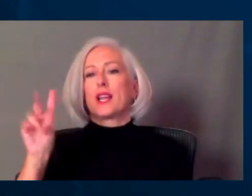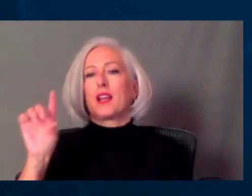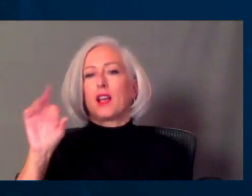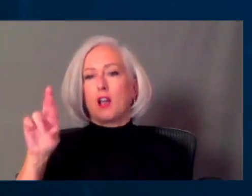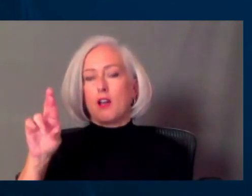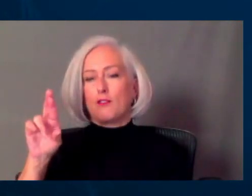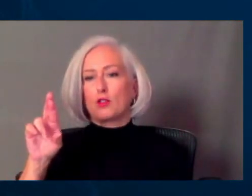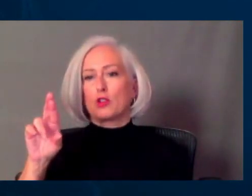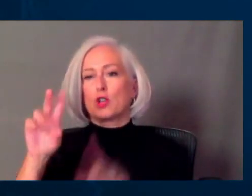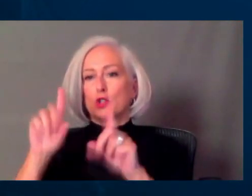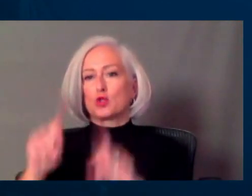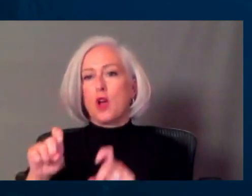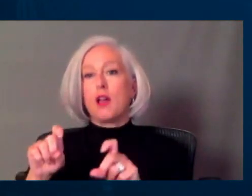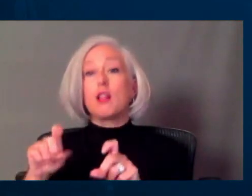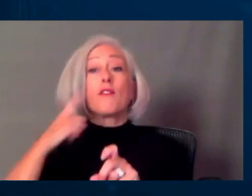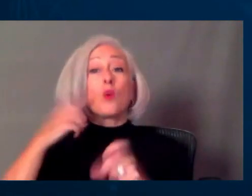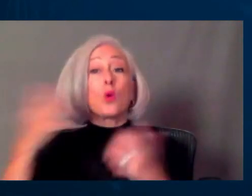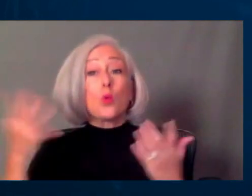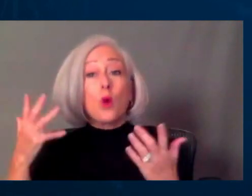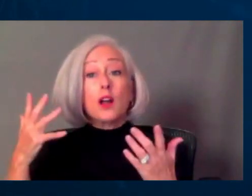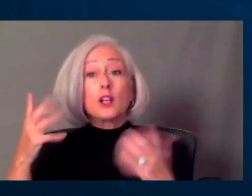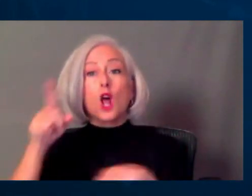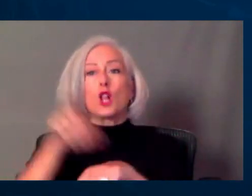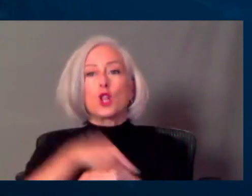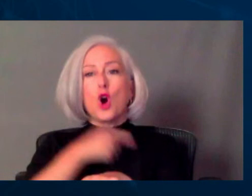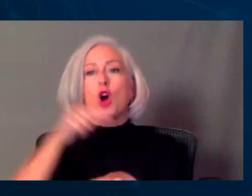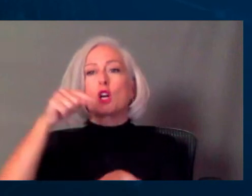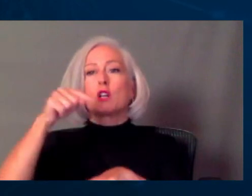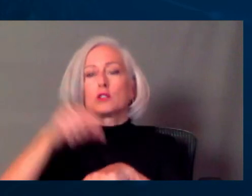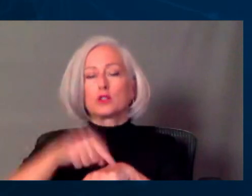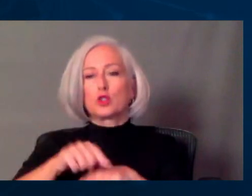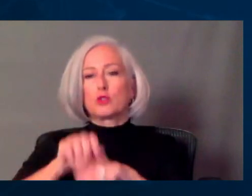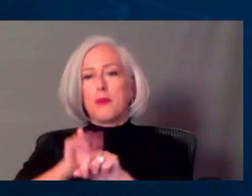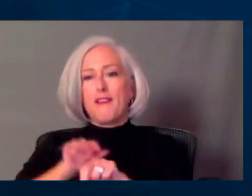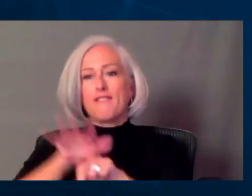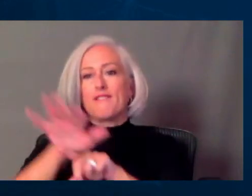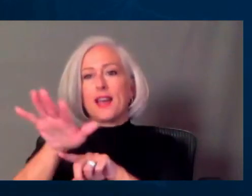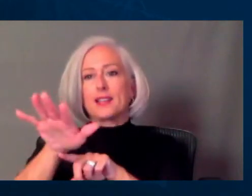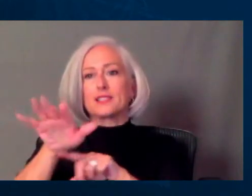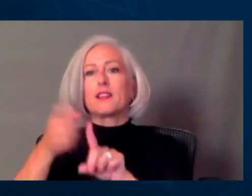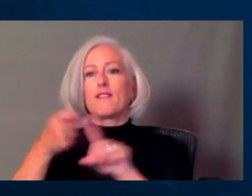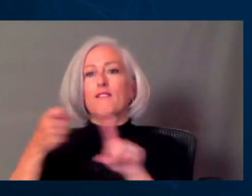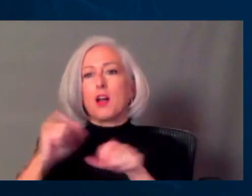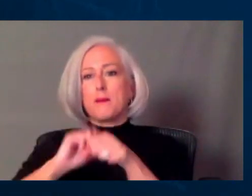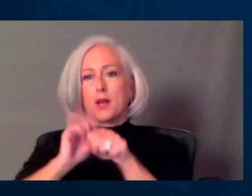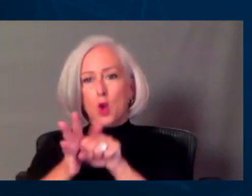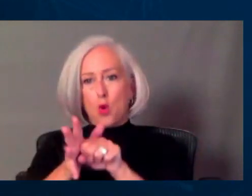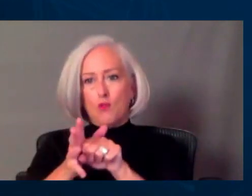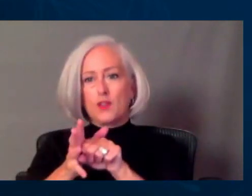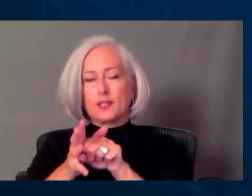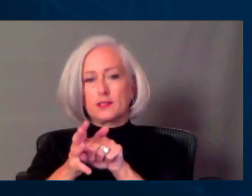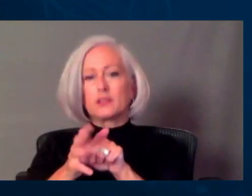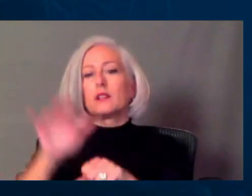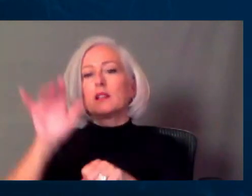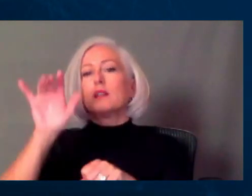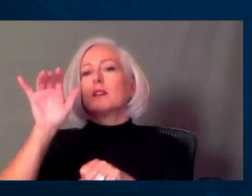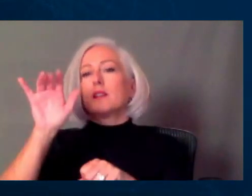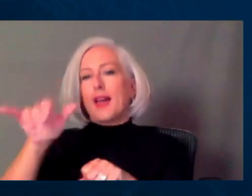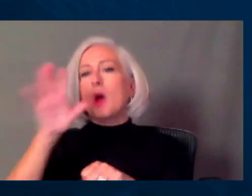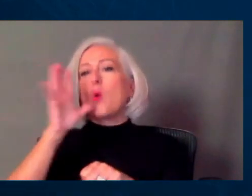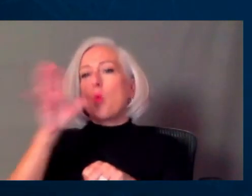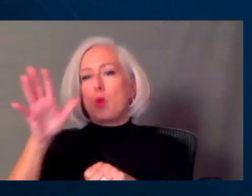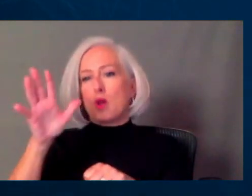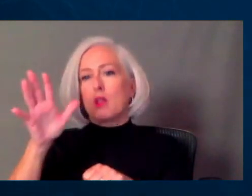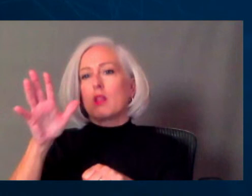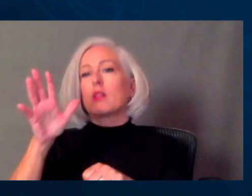there any trial for me? Whatever it is, you can look in there. There are hundreds of trials that are